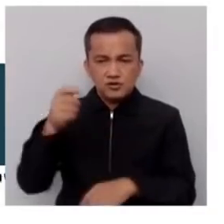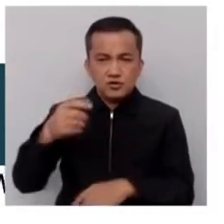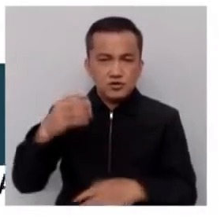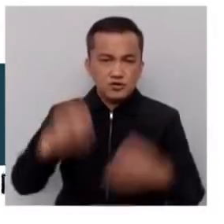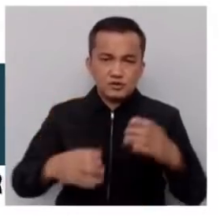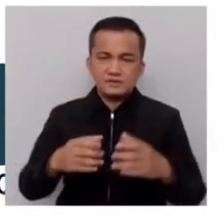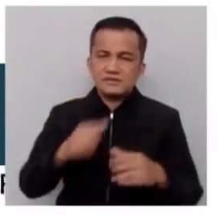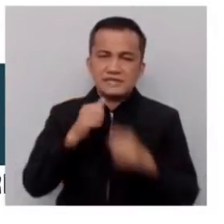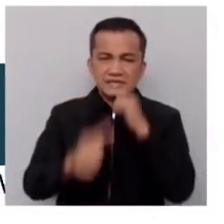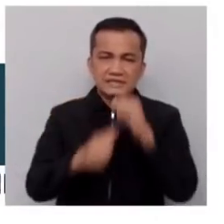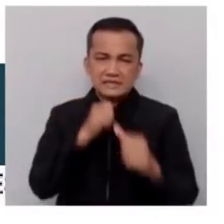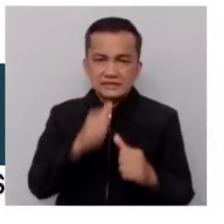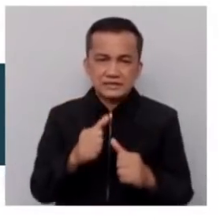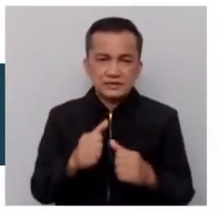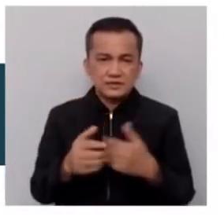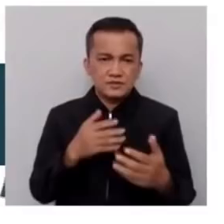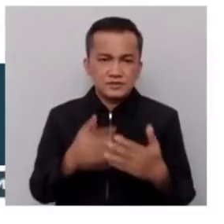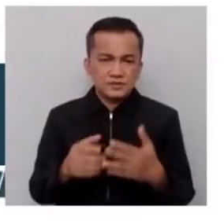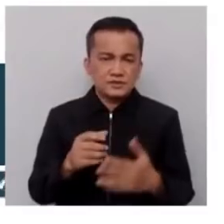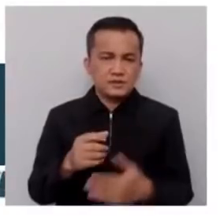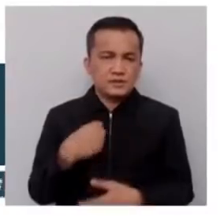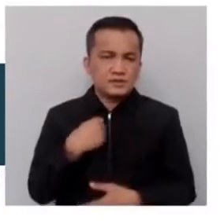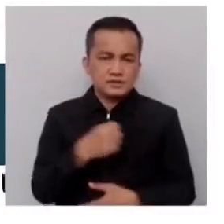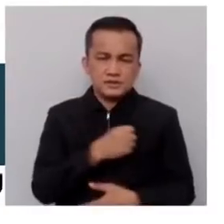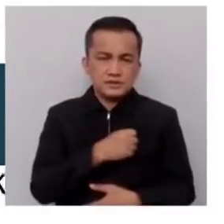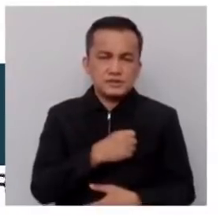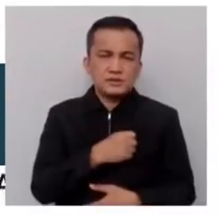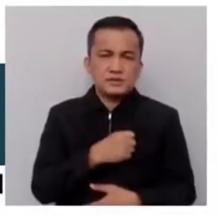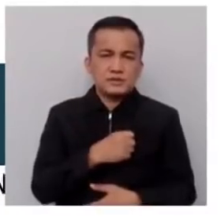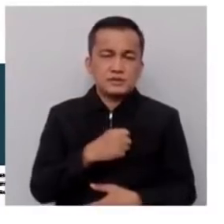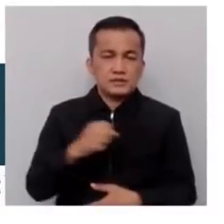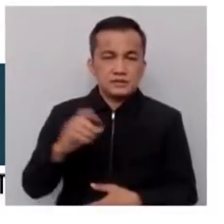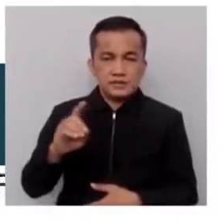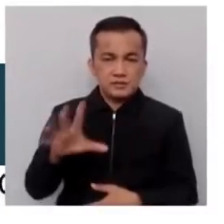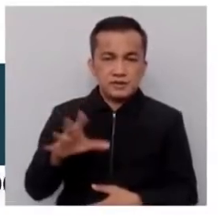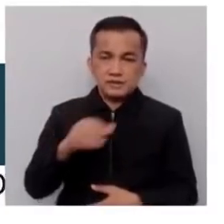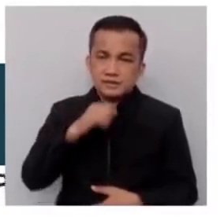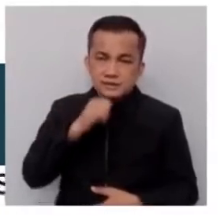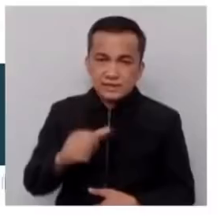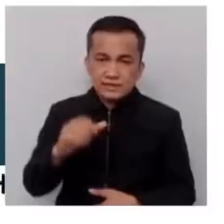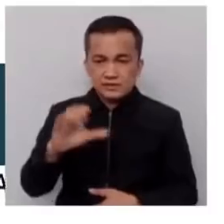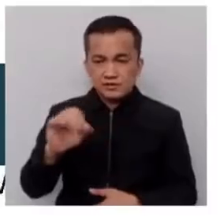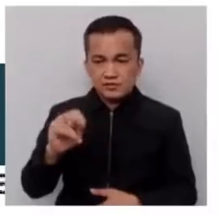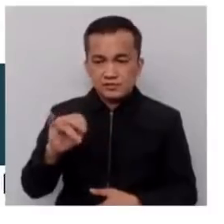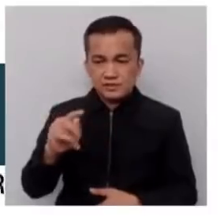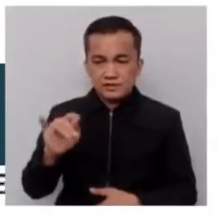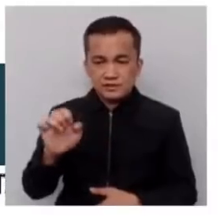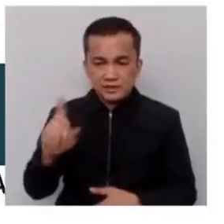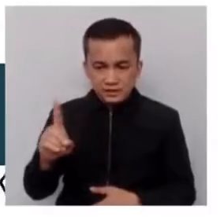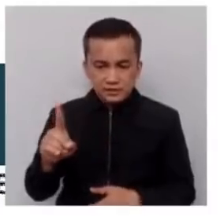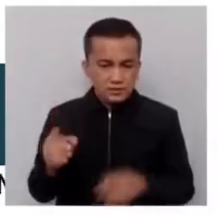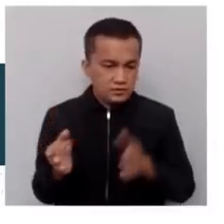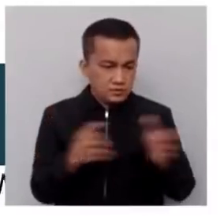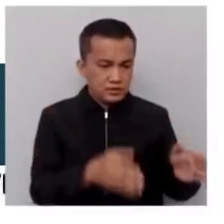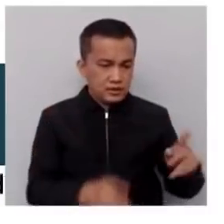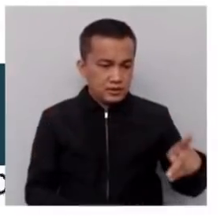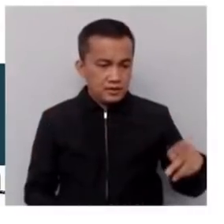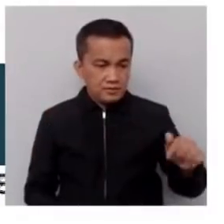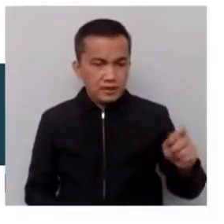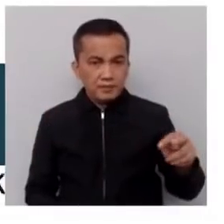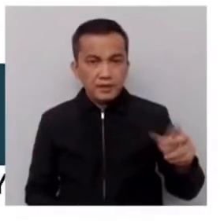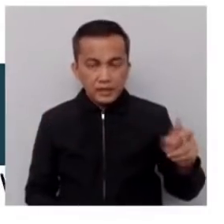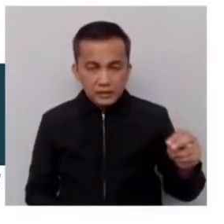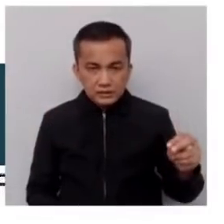though Senator Leila de Lima is not convicted felon. However, in the case of Jovito Palparan, he is convicted. He